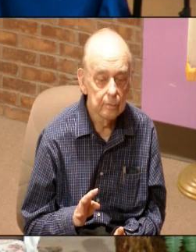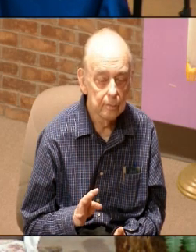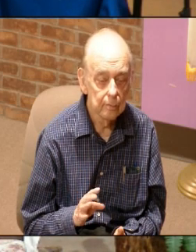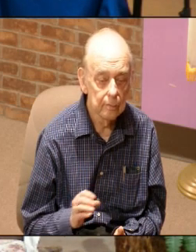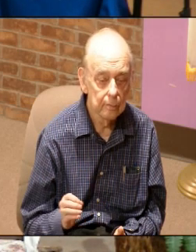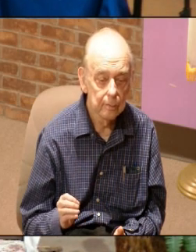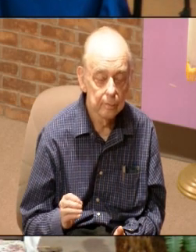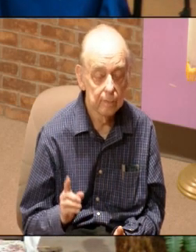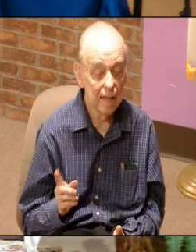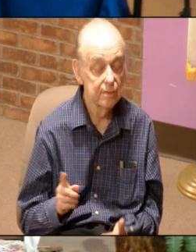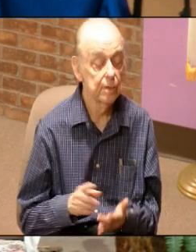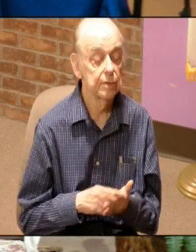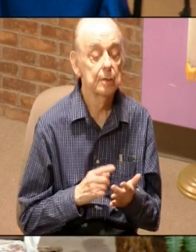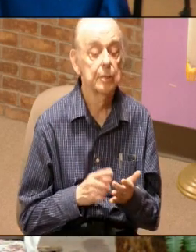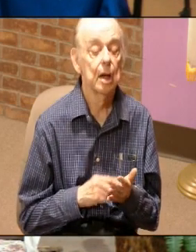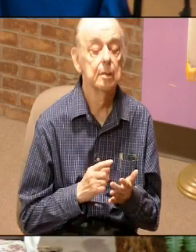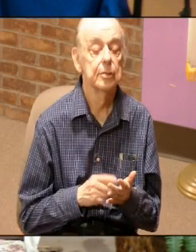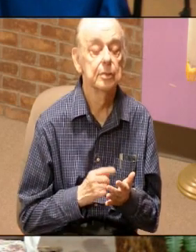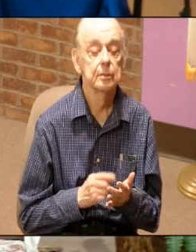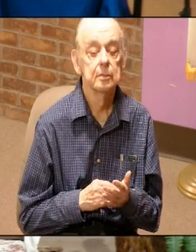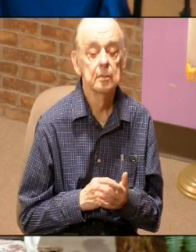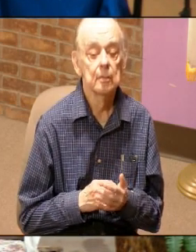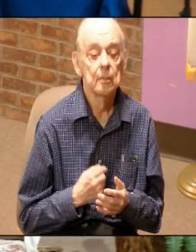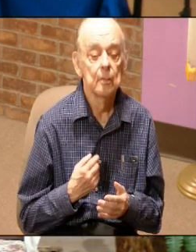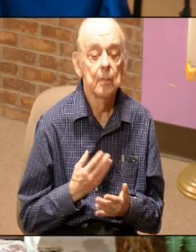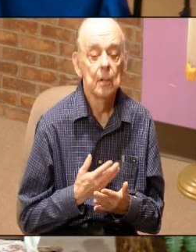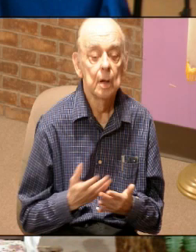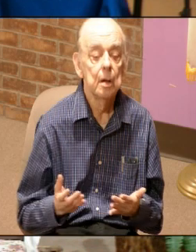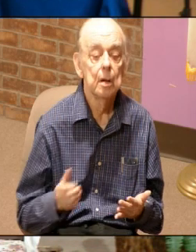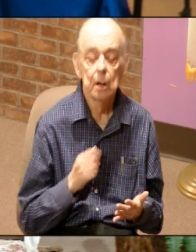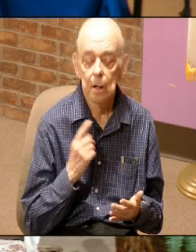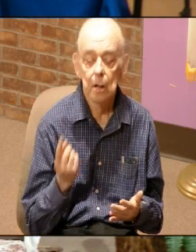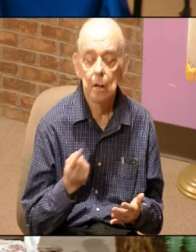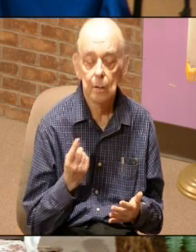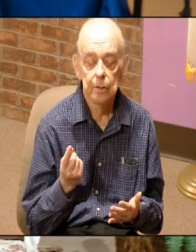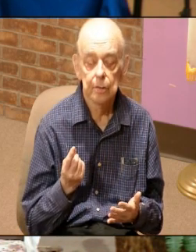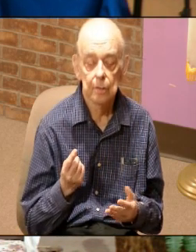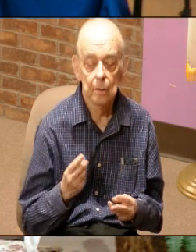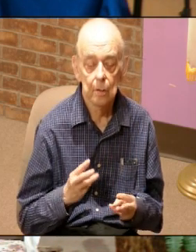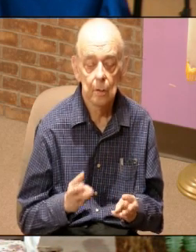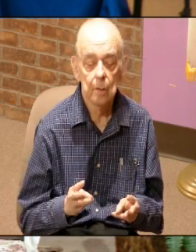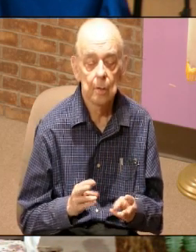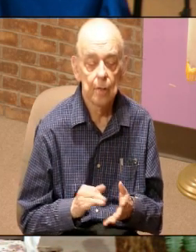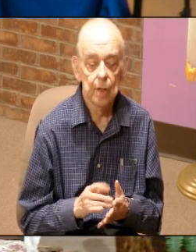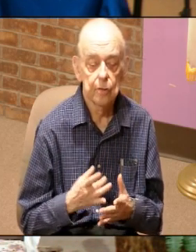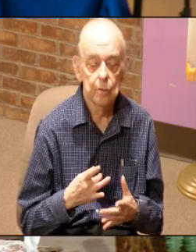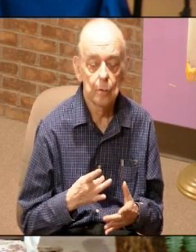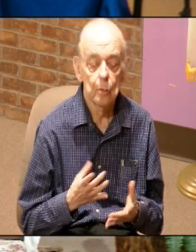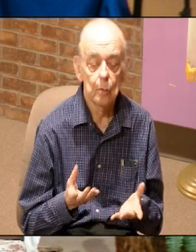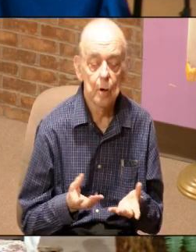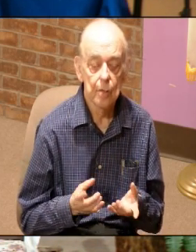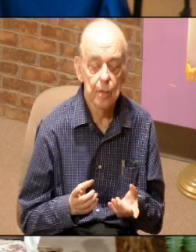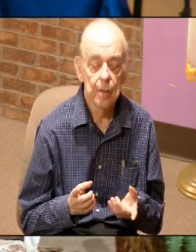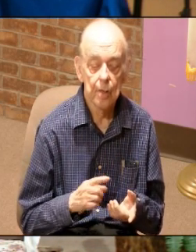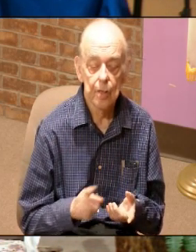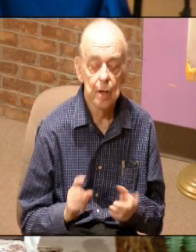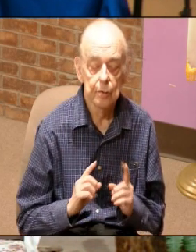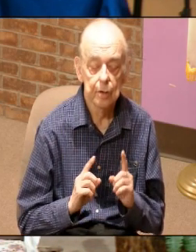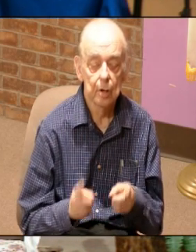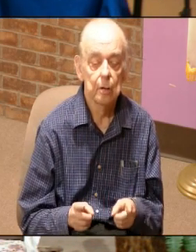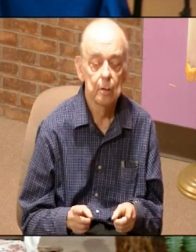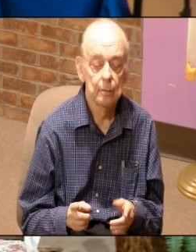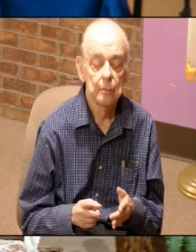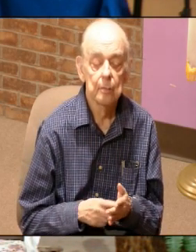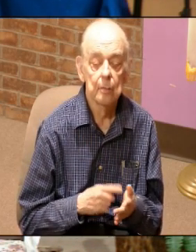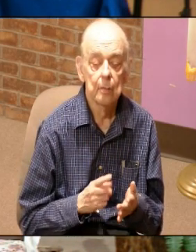and so sometimes things aren't always the way that you would like them to go and